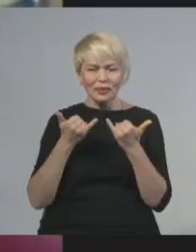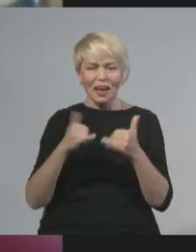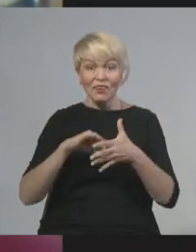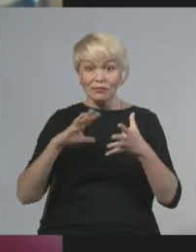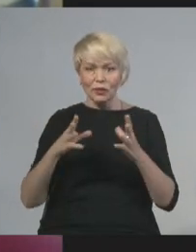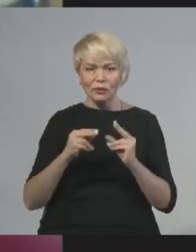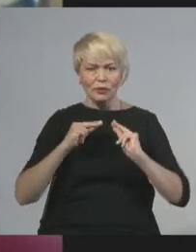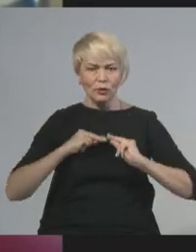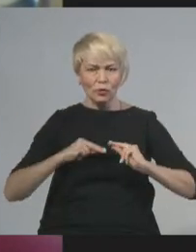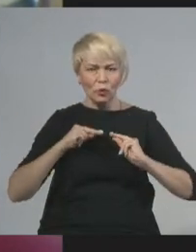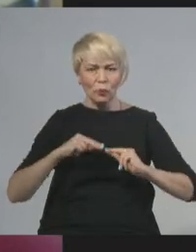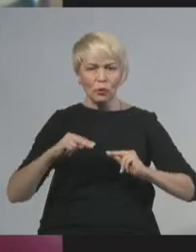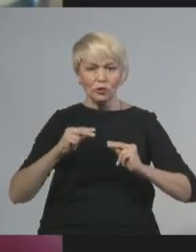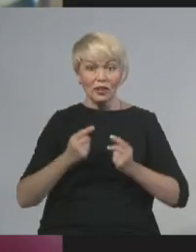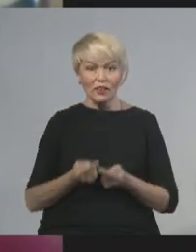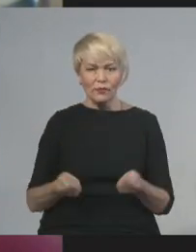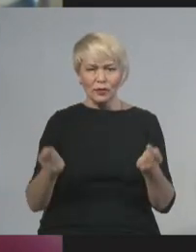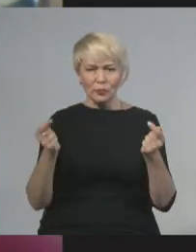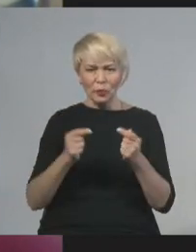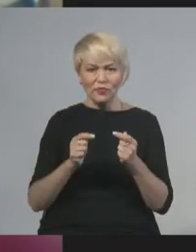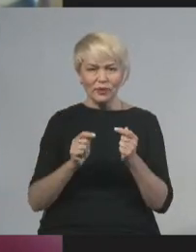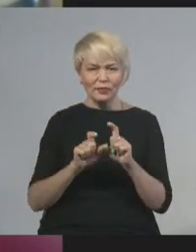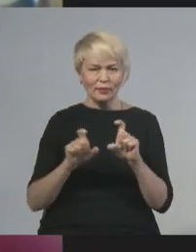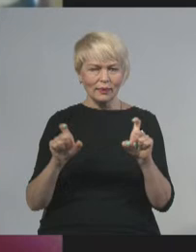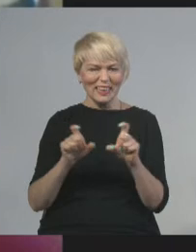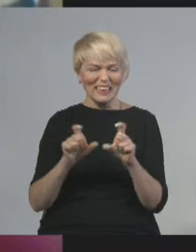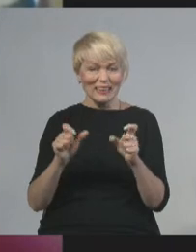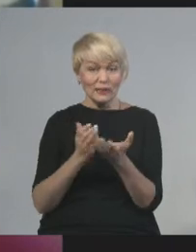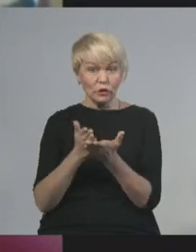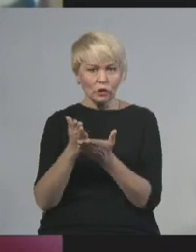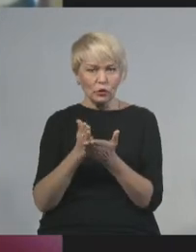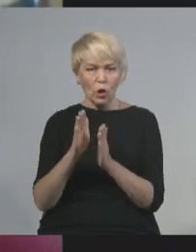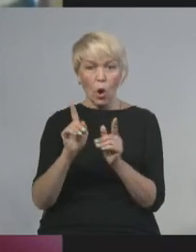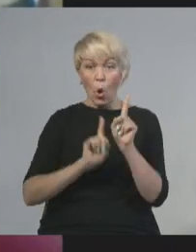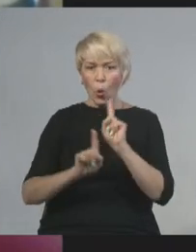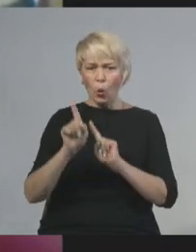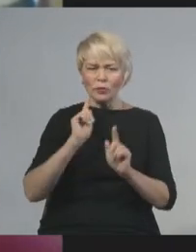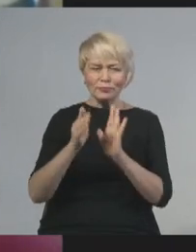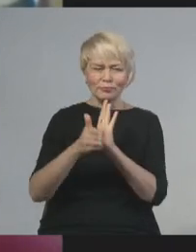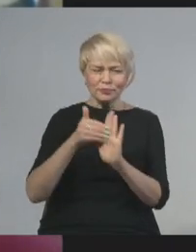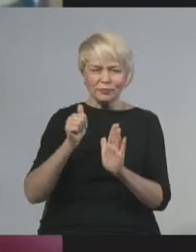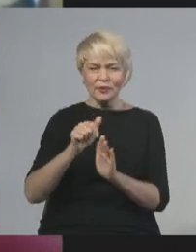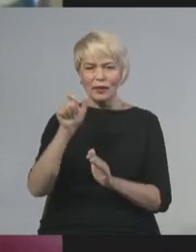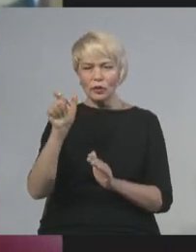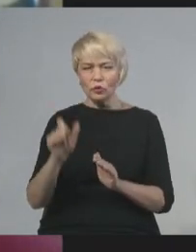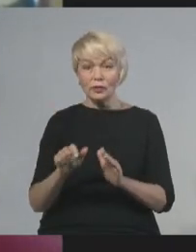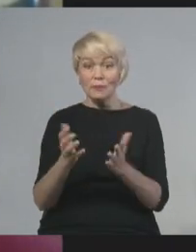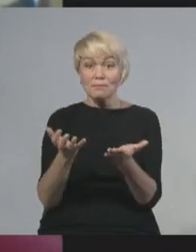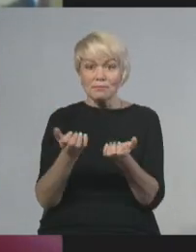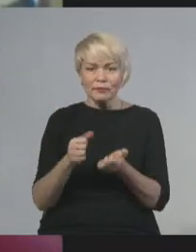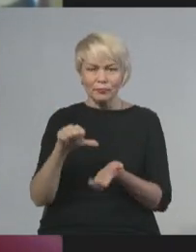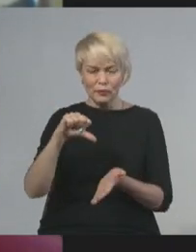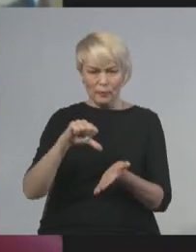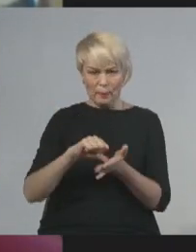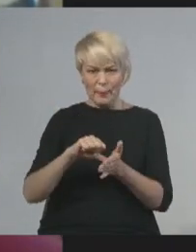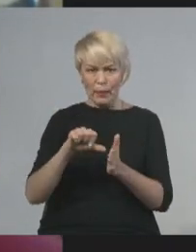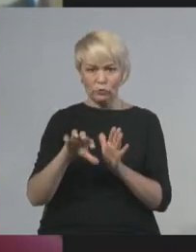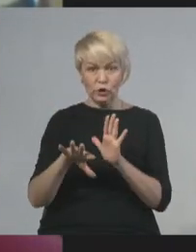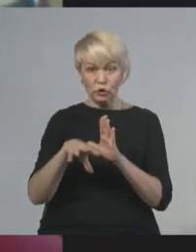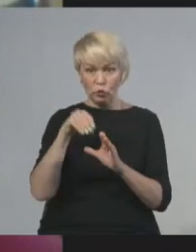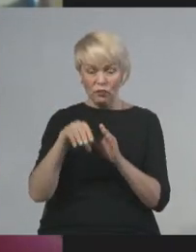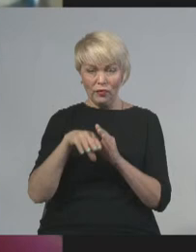government to encourage people to elections started at that time saying that kovid is not so strong in poland that it's